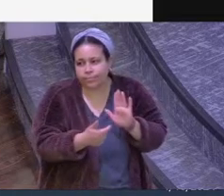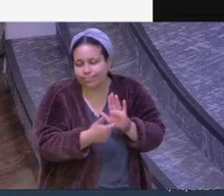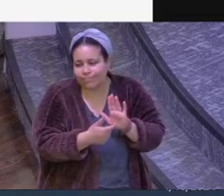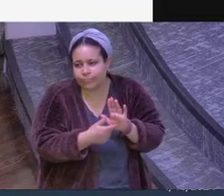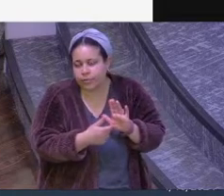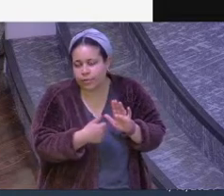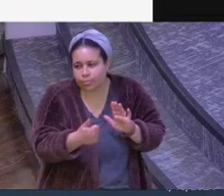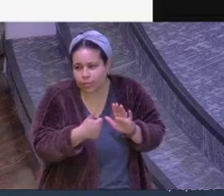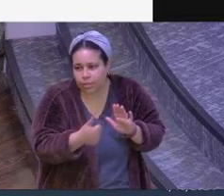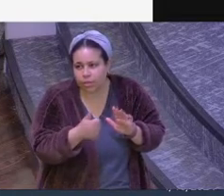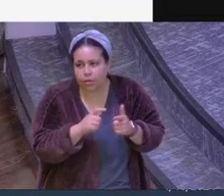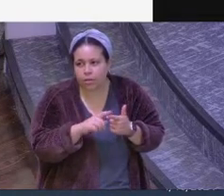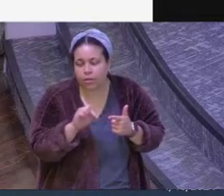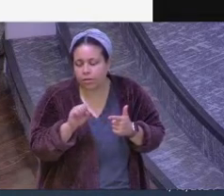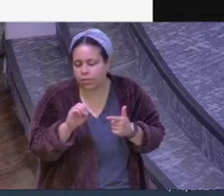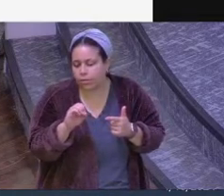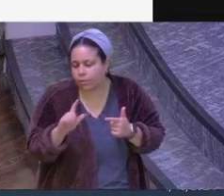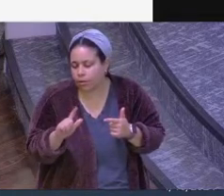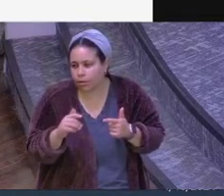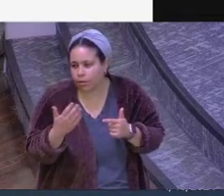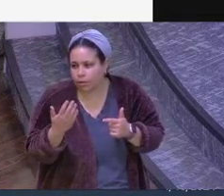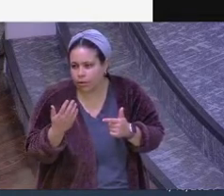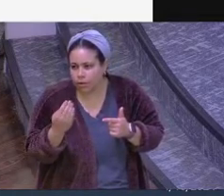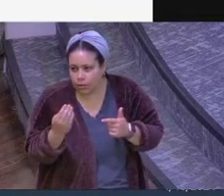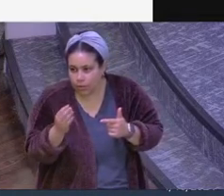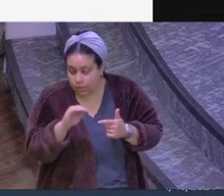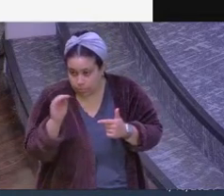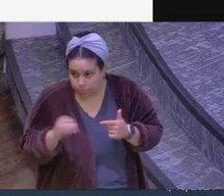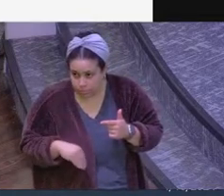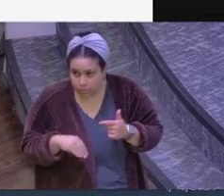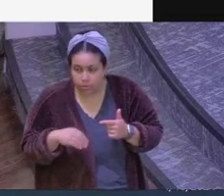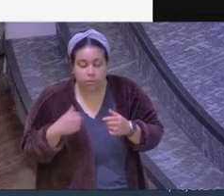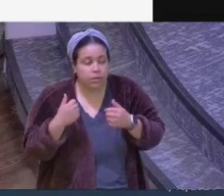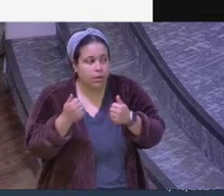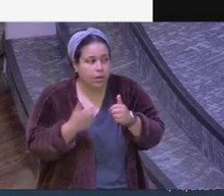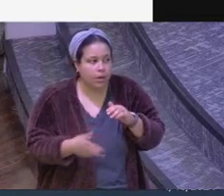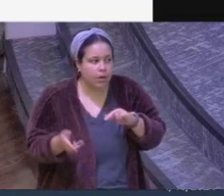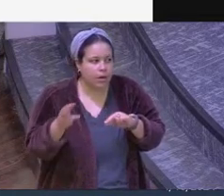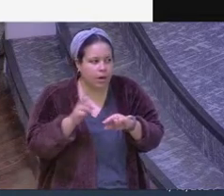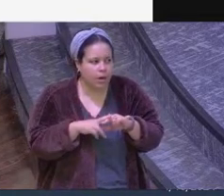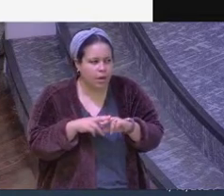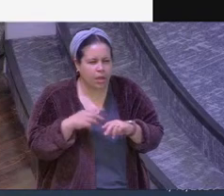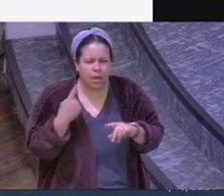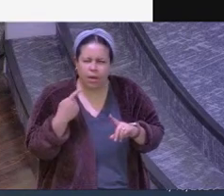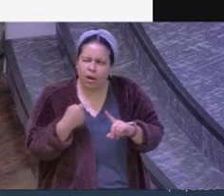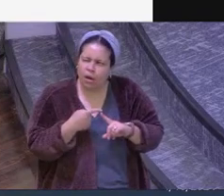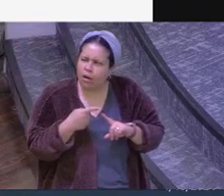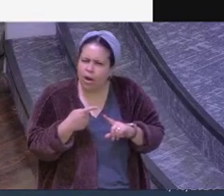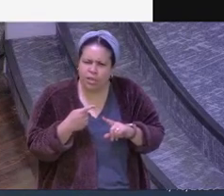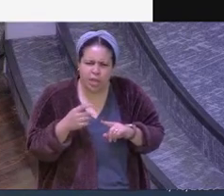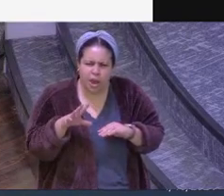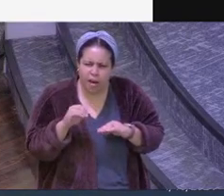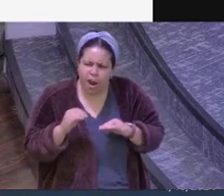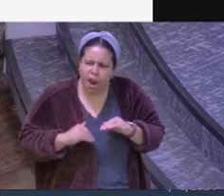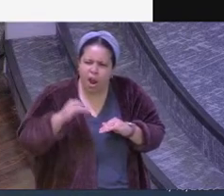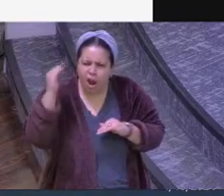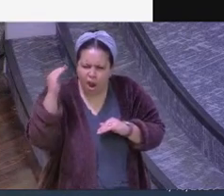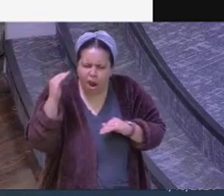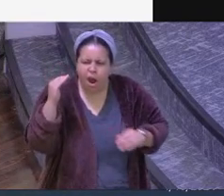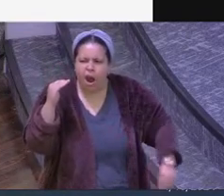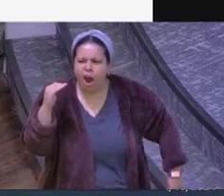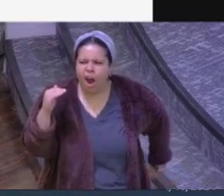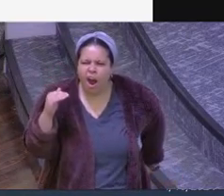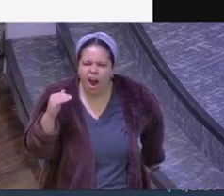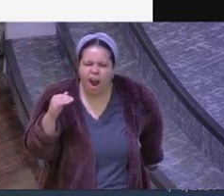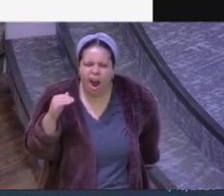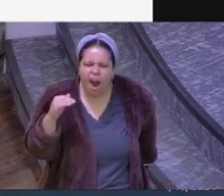saw 14% basically the state, and that's what they're trying to increase this year. I think the goal was to get it above 50% again this year, so we're hopeful.